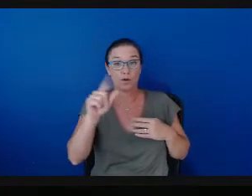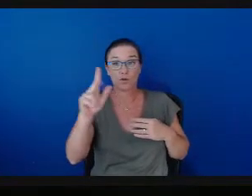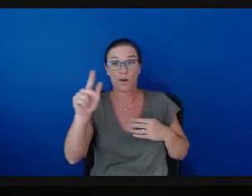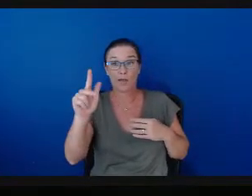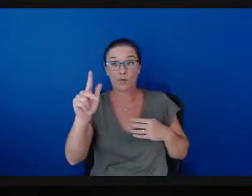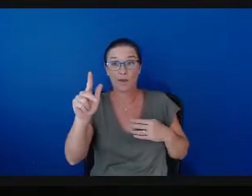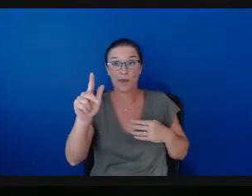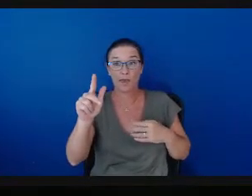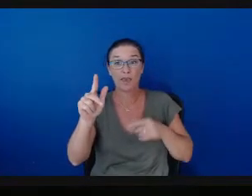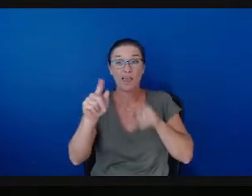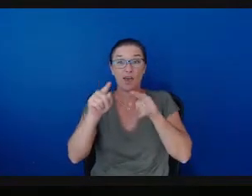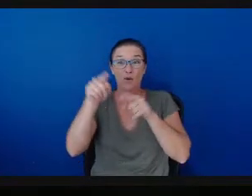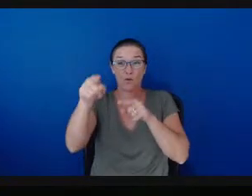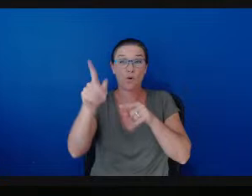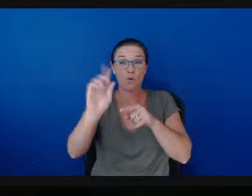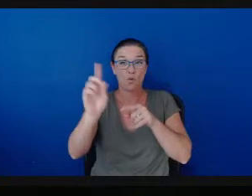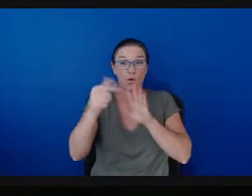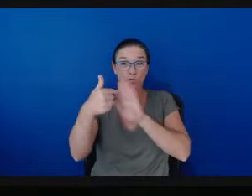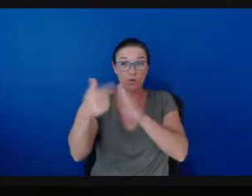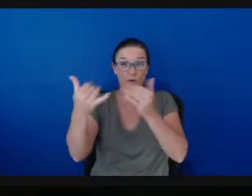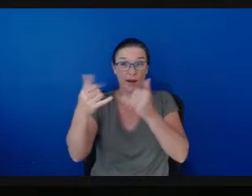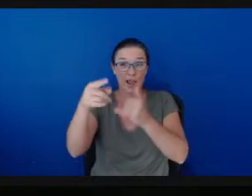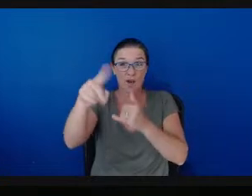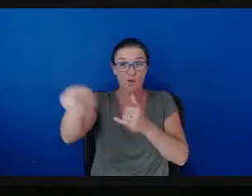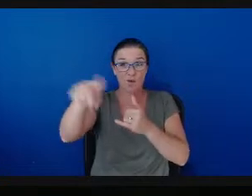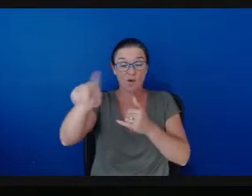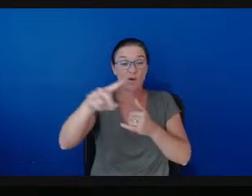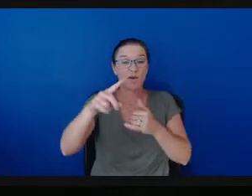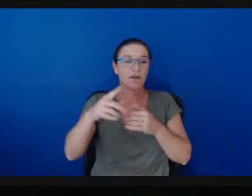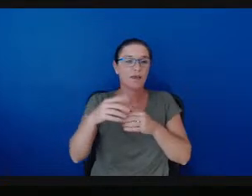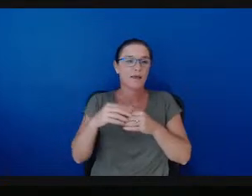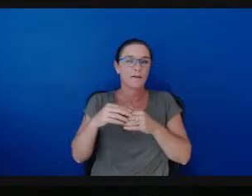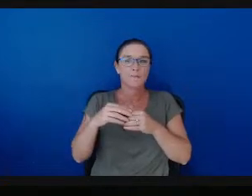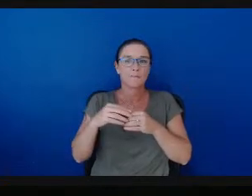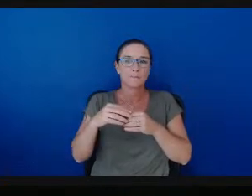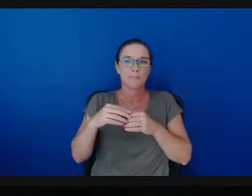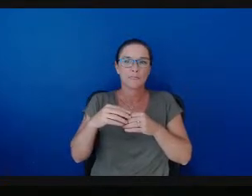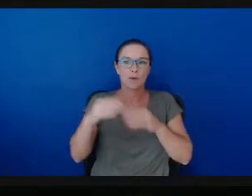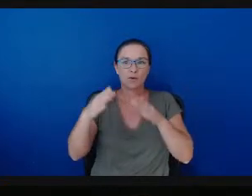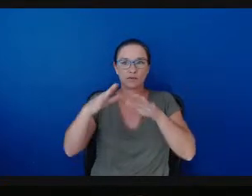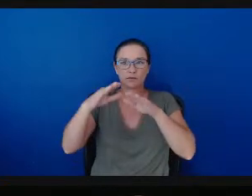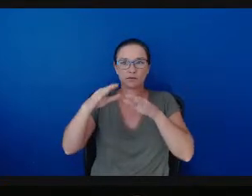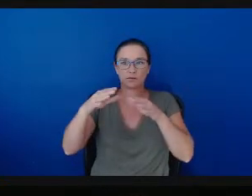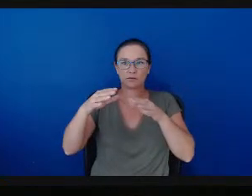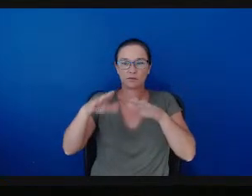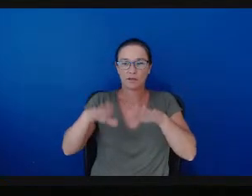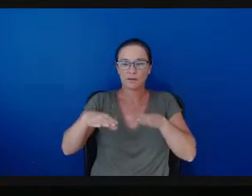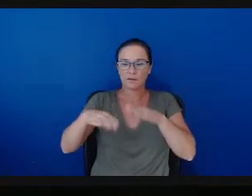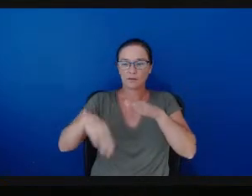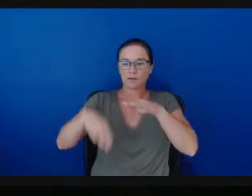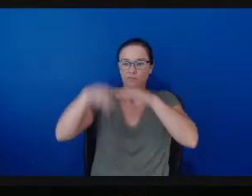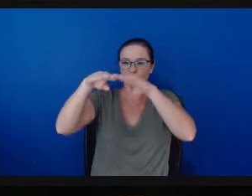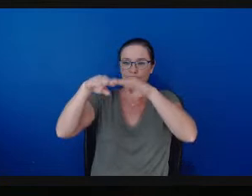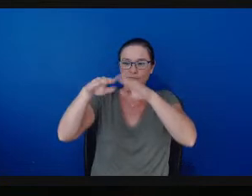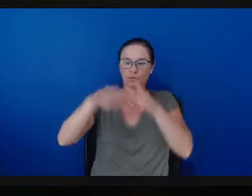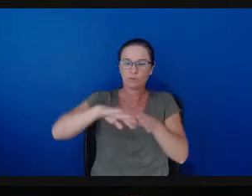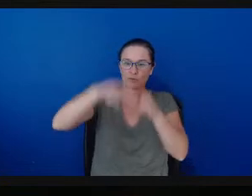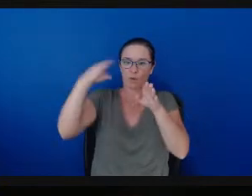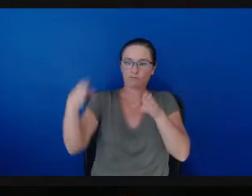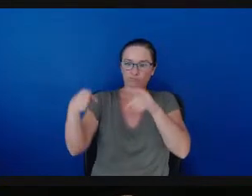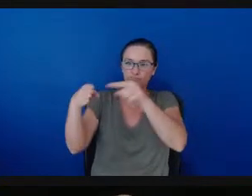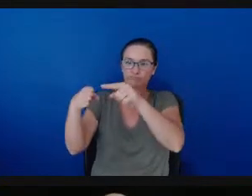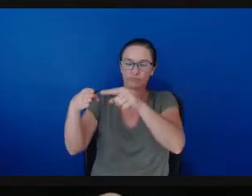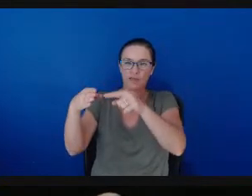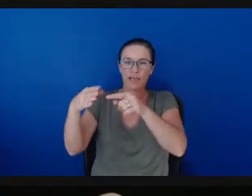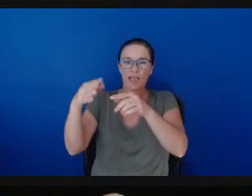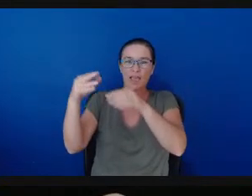in the initial part of the eruption. The later phase, the lava actually reoccupied that crack because it was the highest point it could come out. In that case, lava was burying